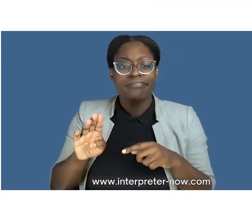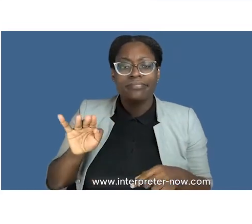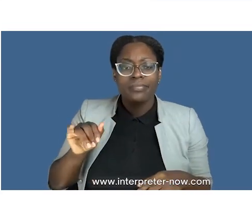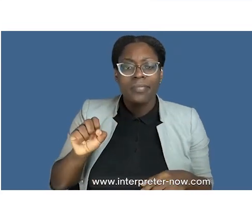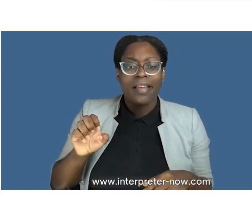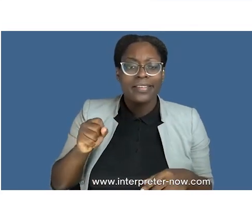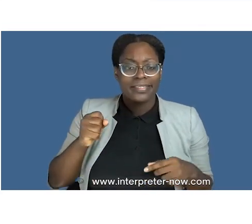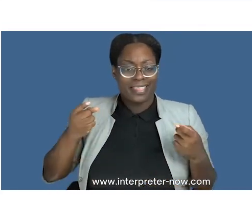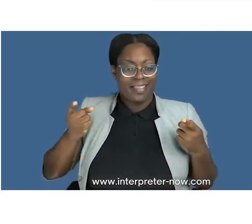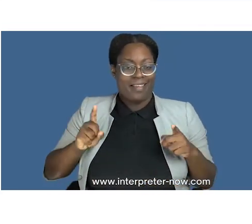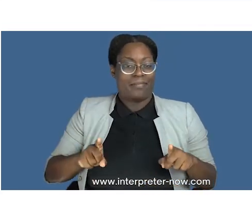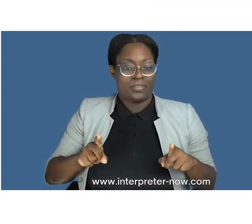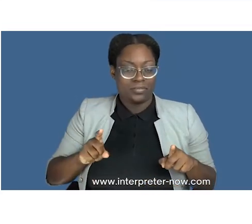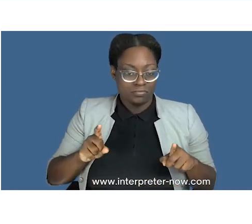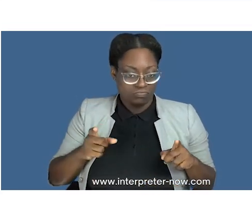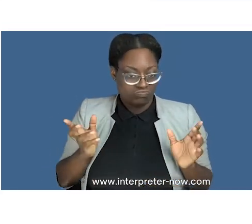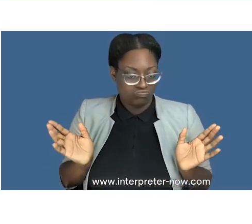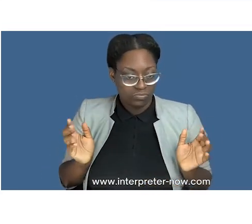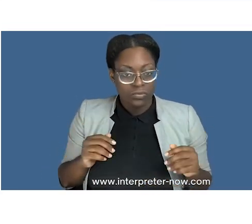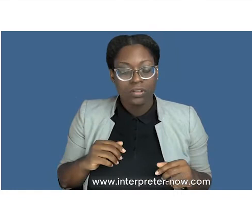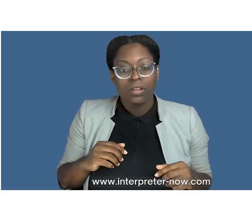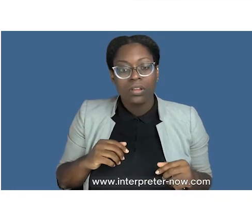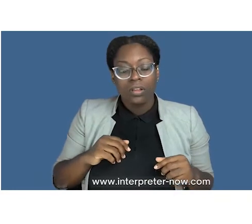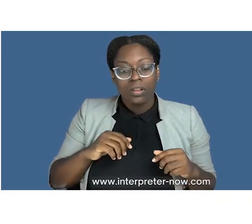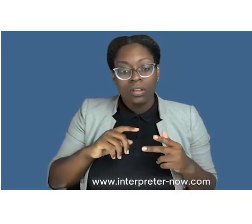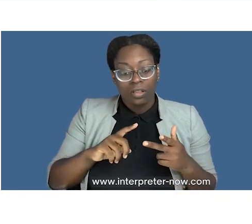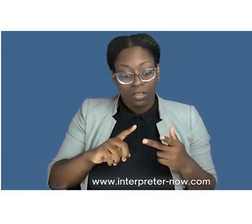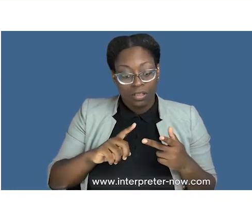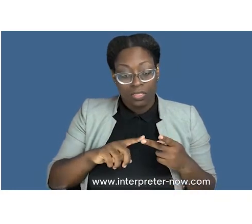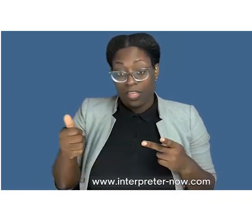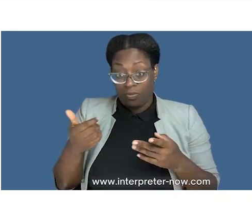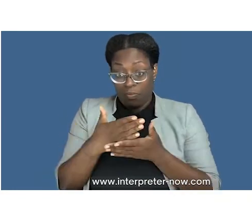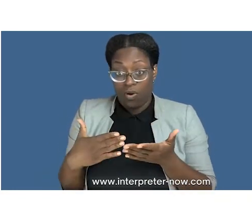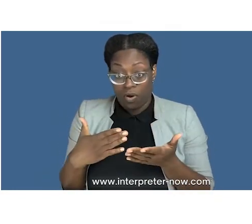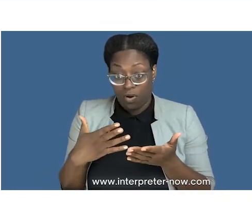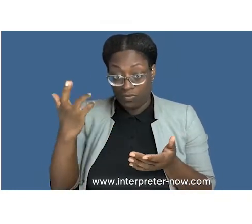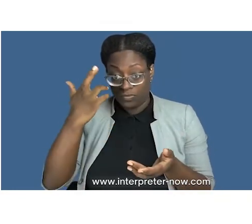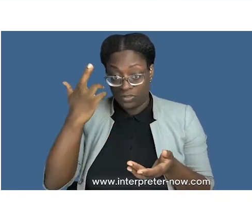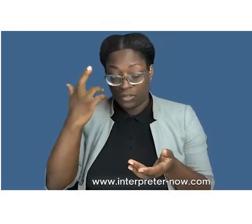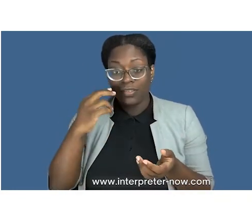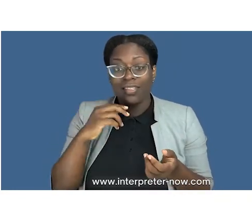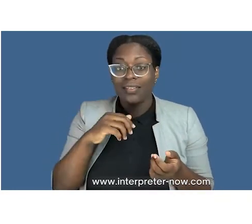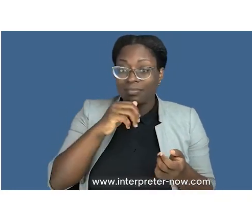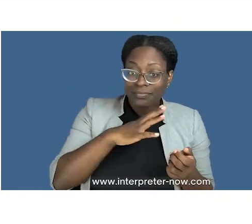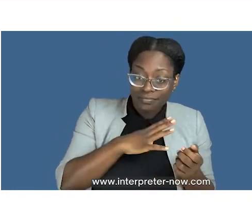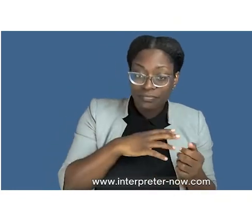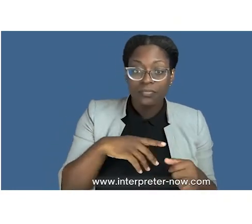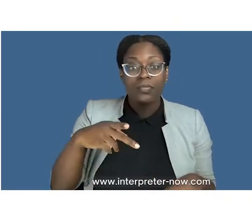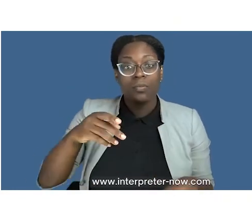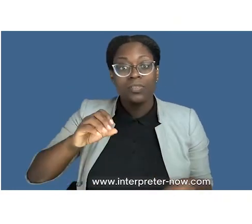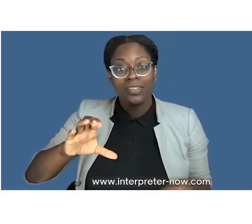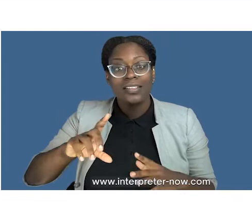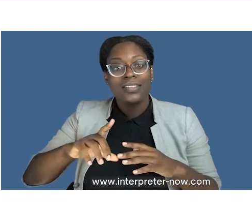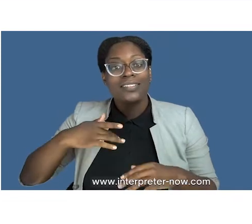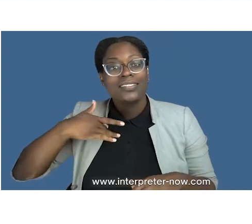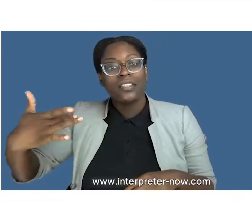in the compensation process, and we tend to give people more equity based on how we see and experience them. There are biases